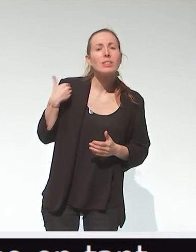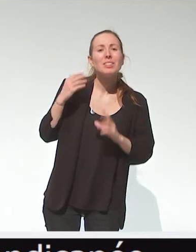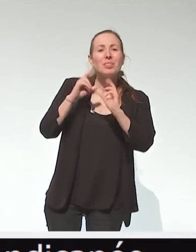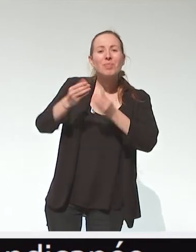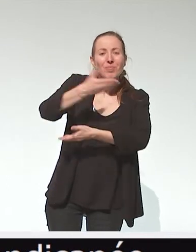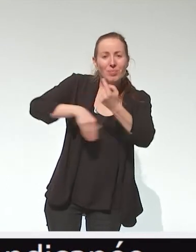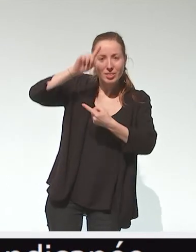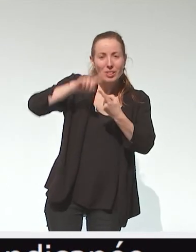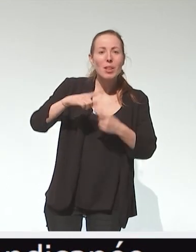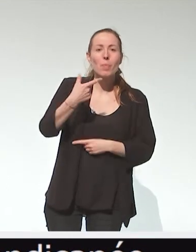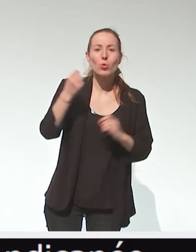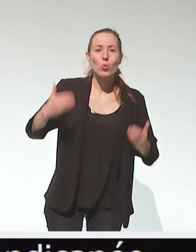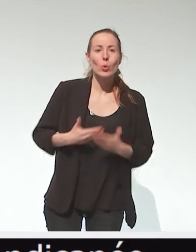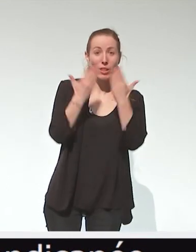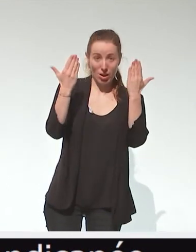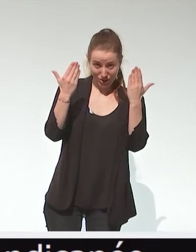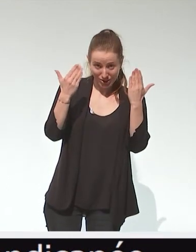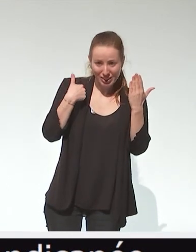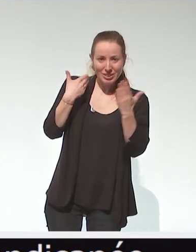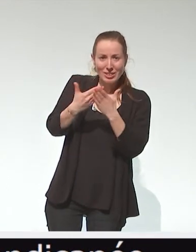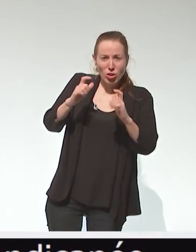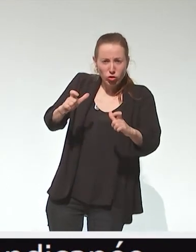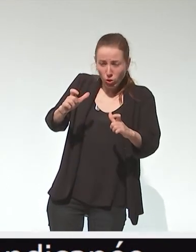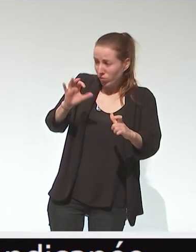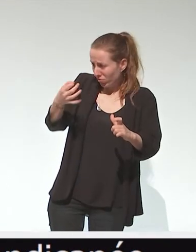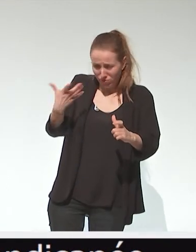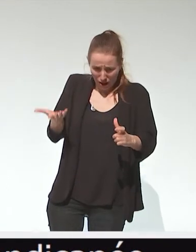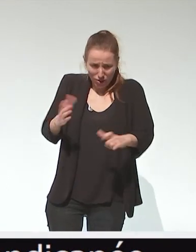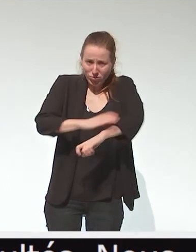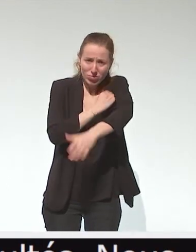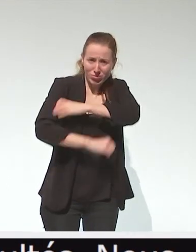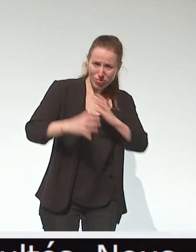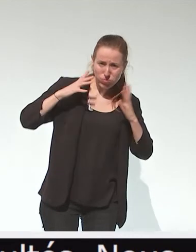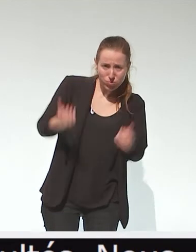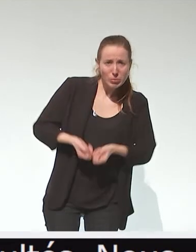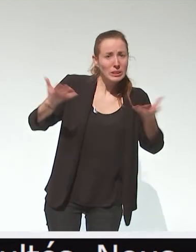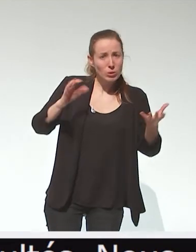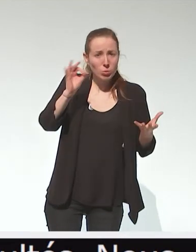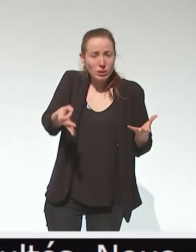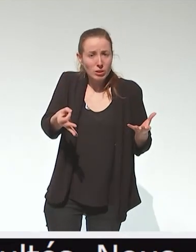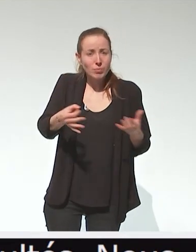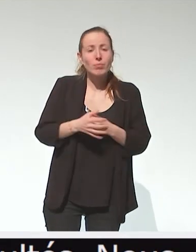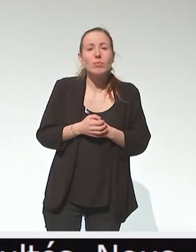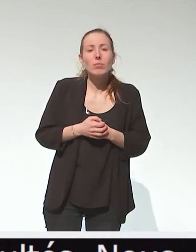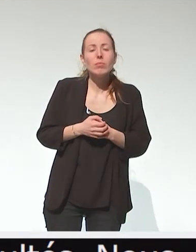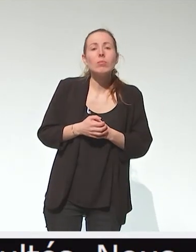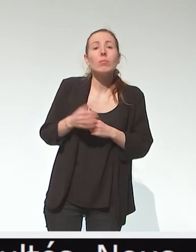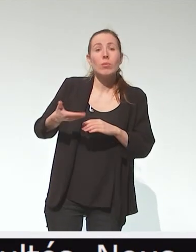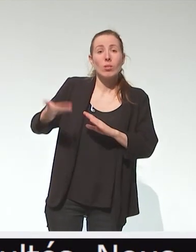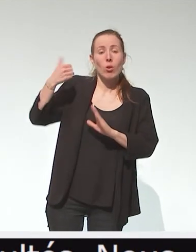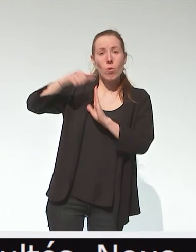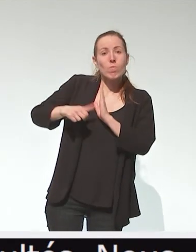So due day is a real opportunity. I think we all agree on that. So let's roll it out further. Now, this is the